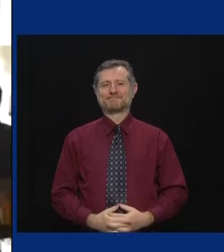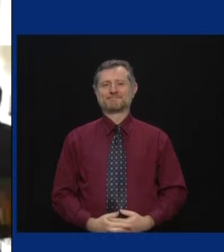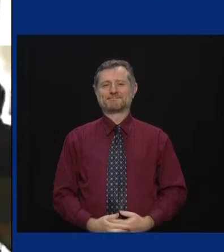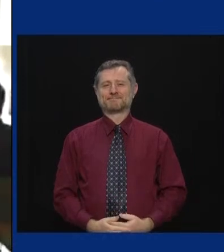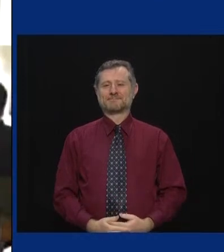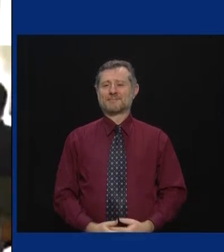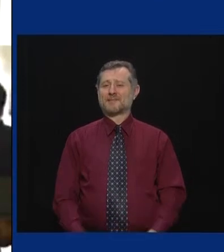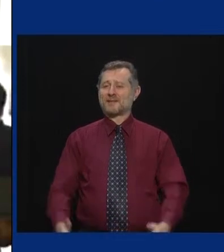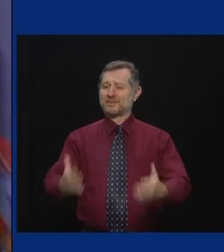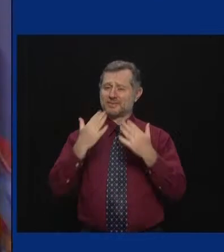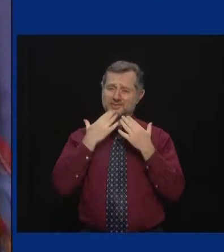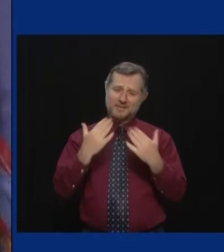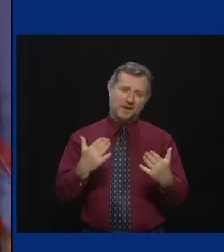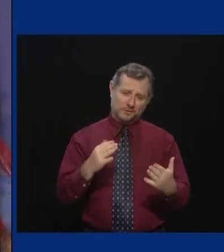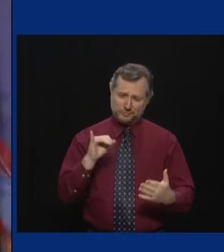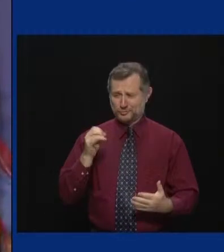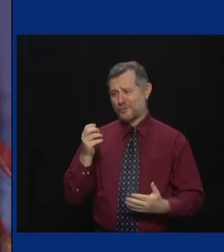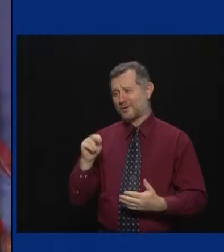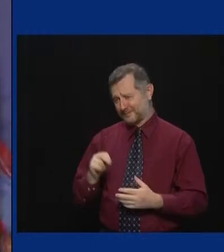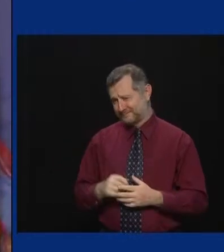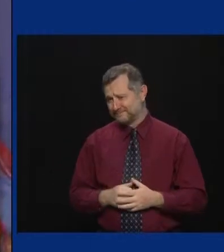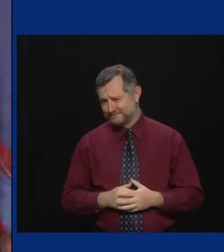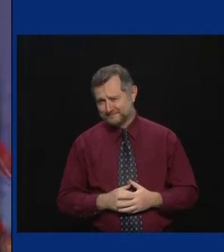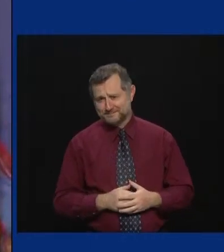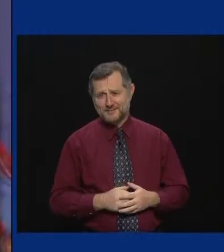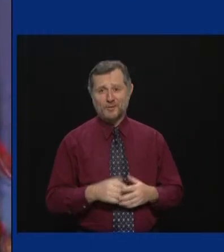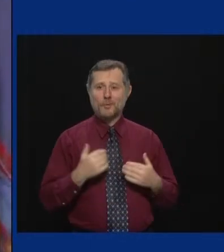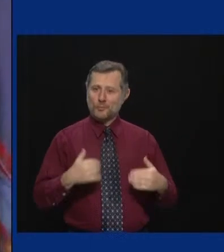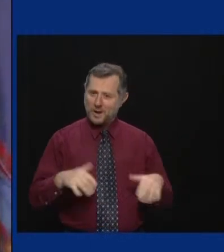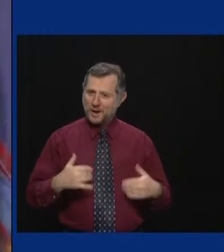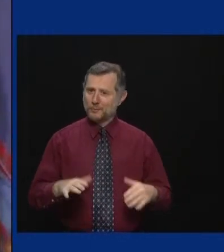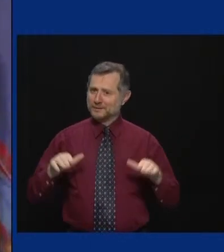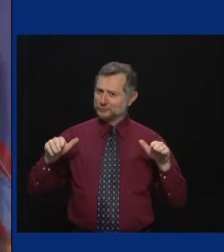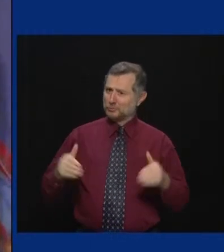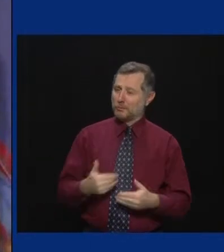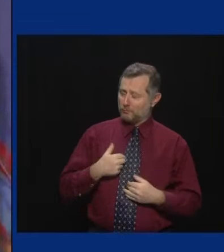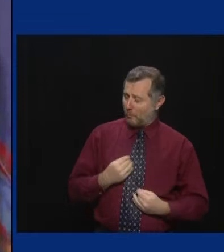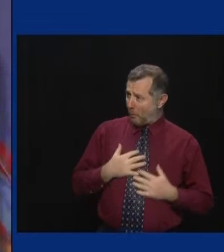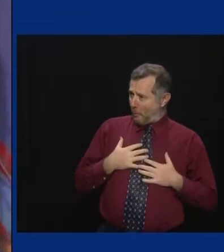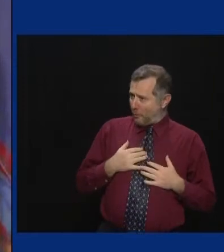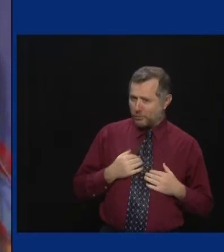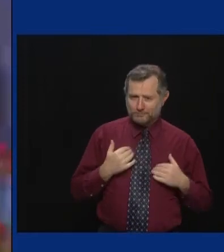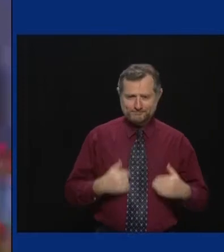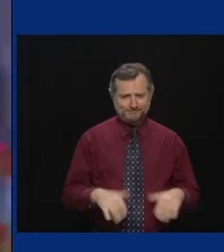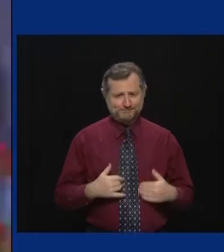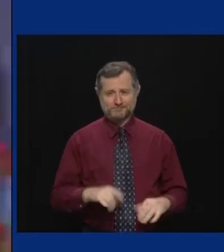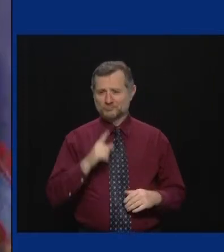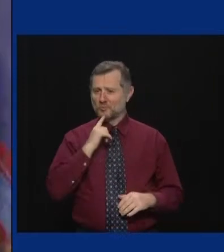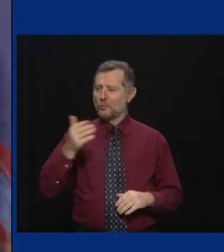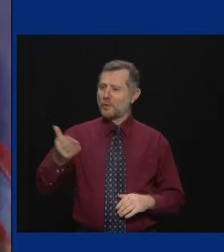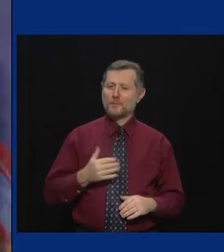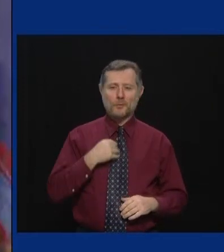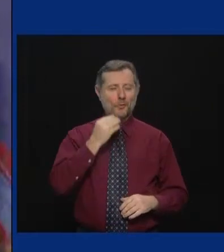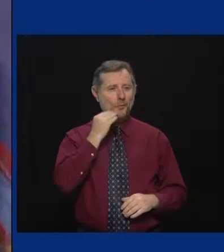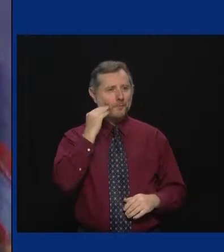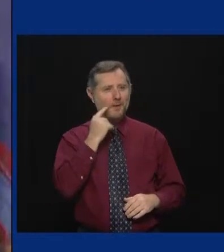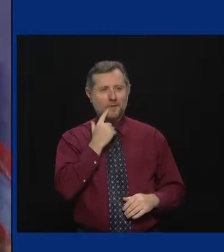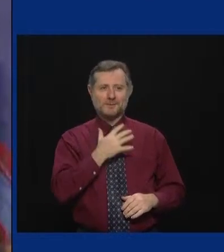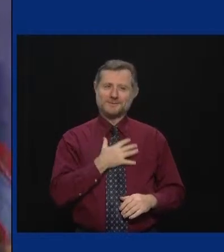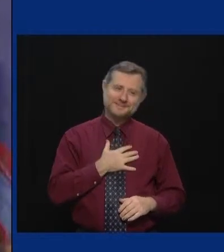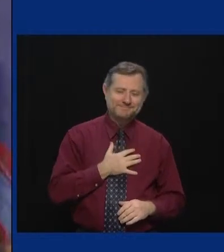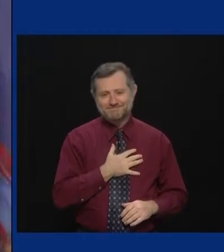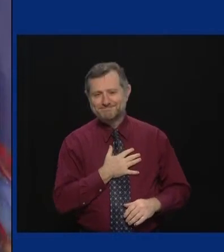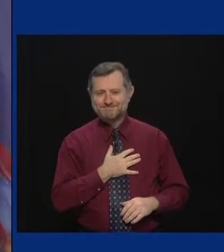Thank you, John, for the fabulous introduction and the homecoming, the welcome that I always feel when I'm in this part